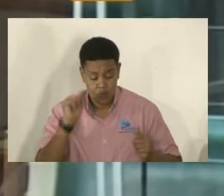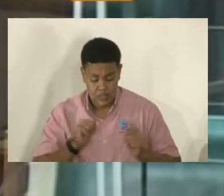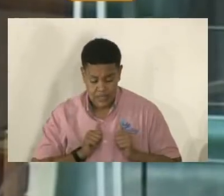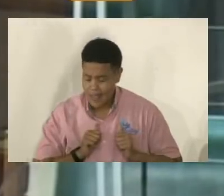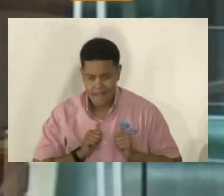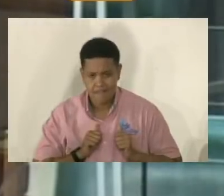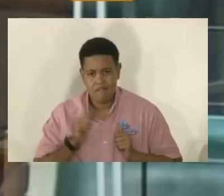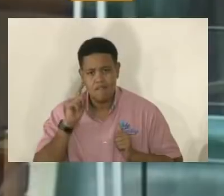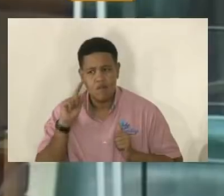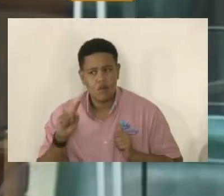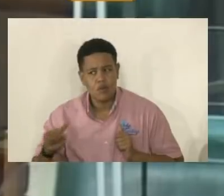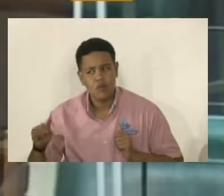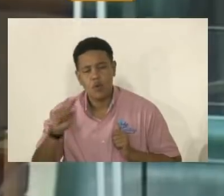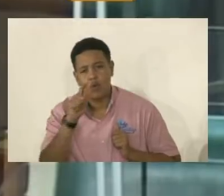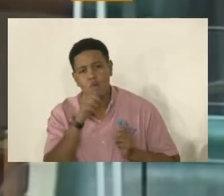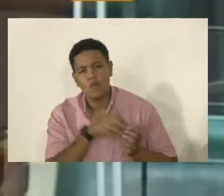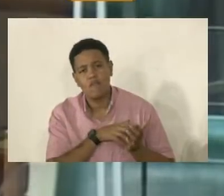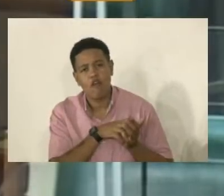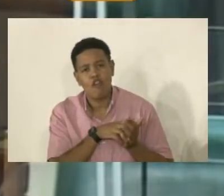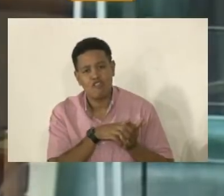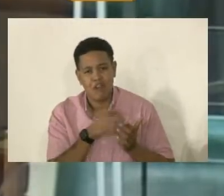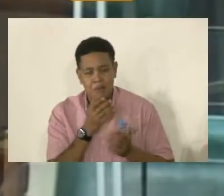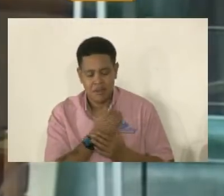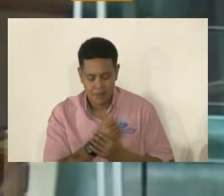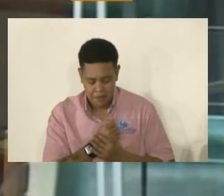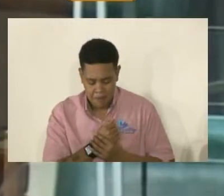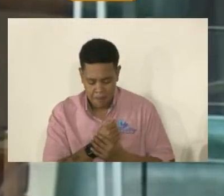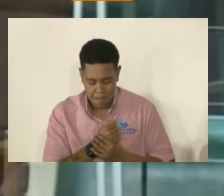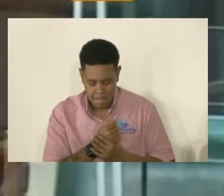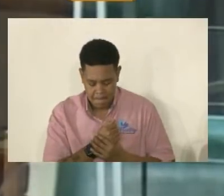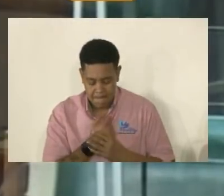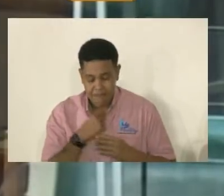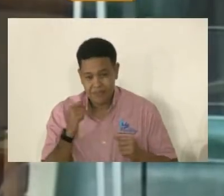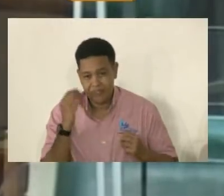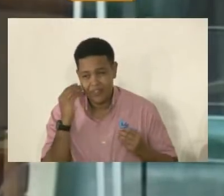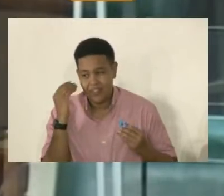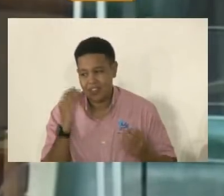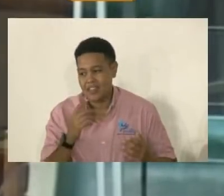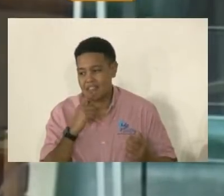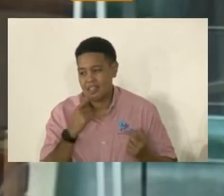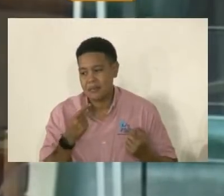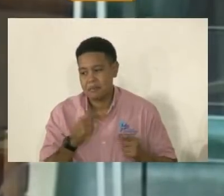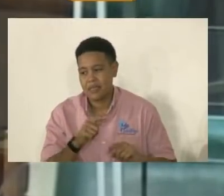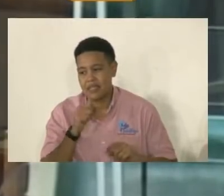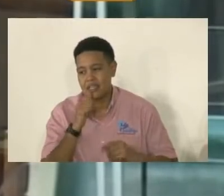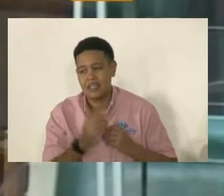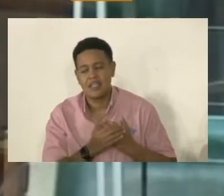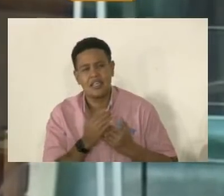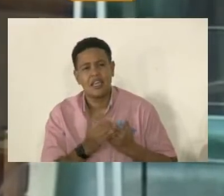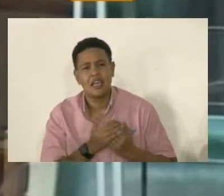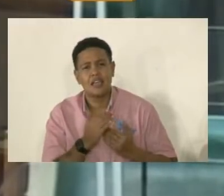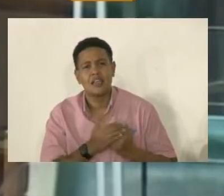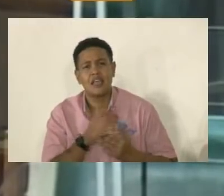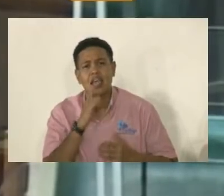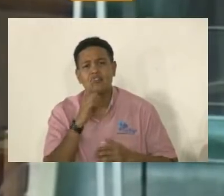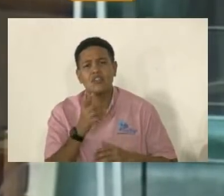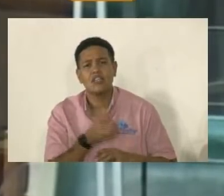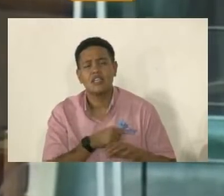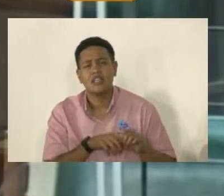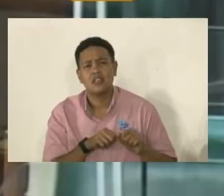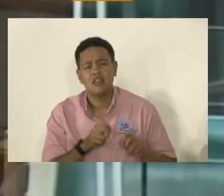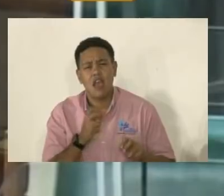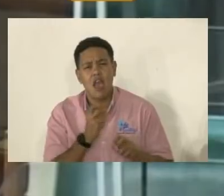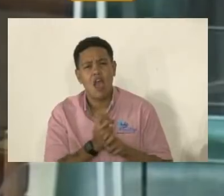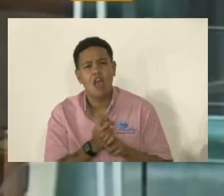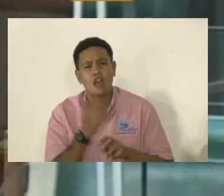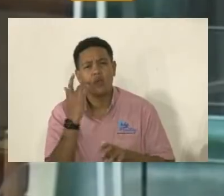for those most vulnerable around us. Because I can tell you the pain is not easy. And it gets harder